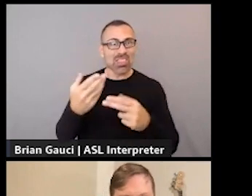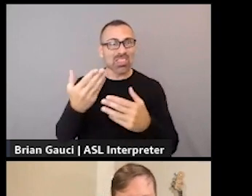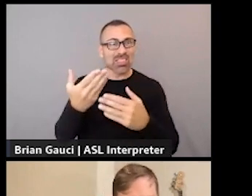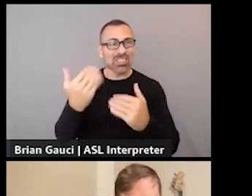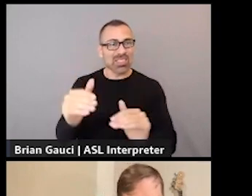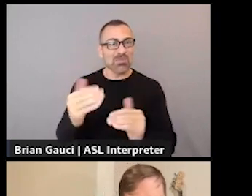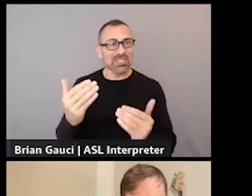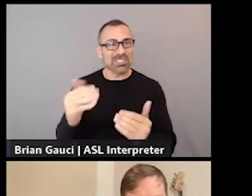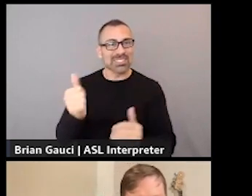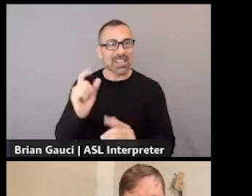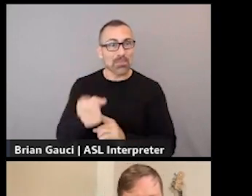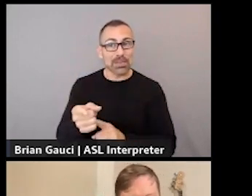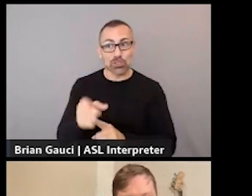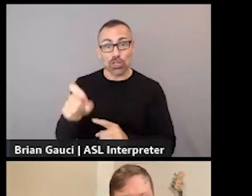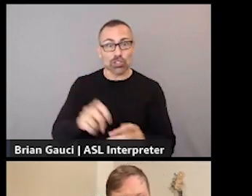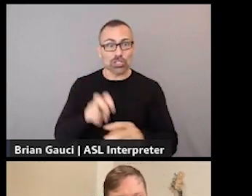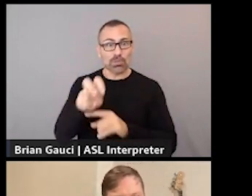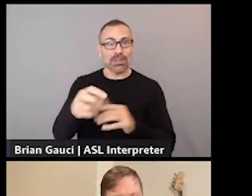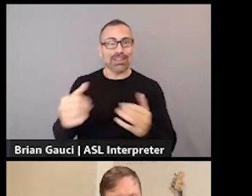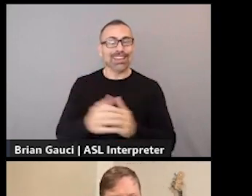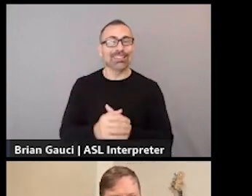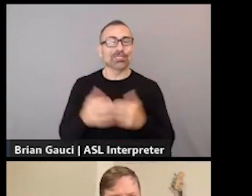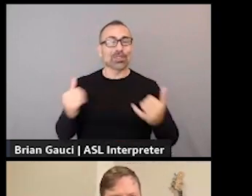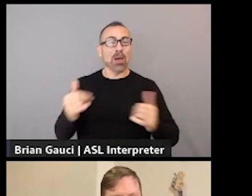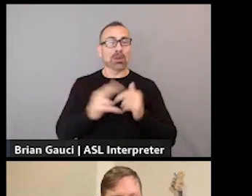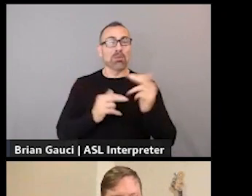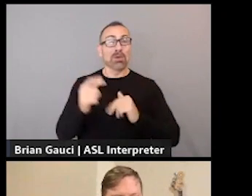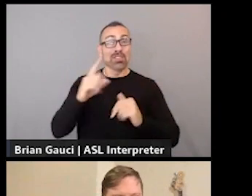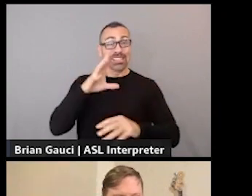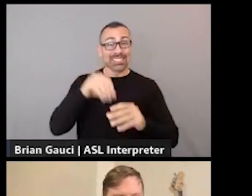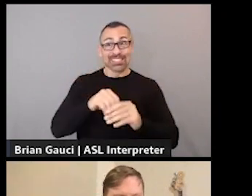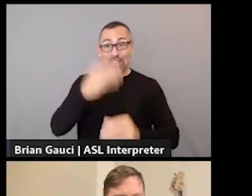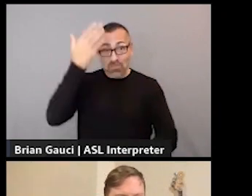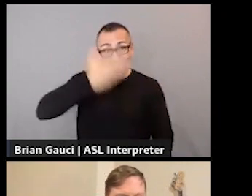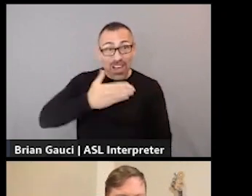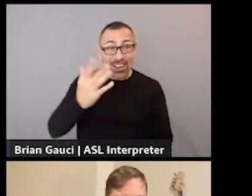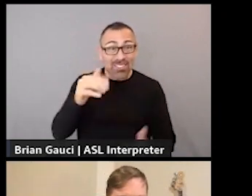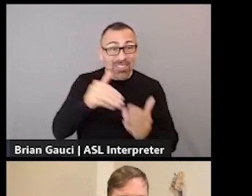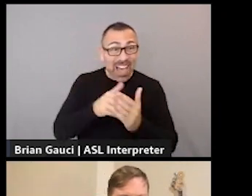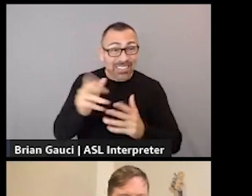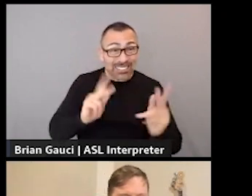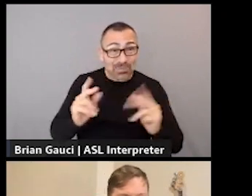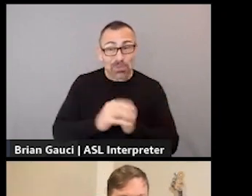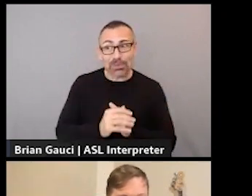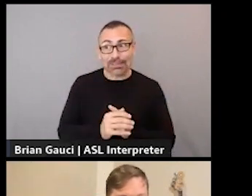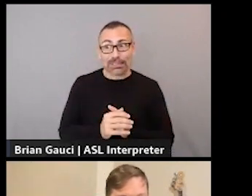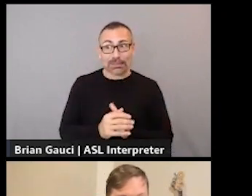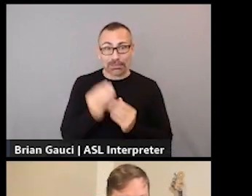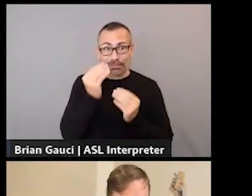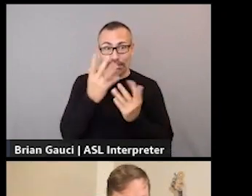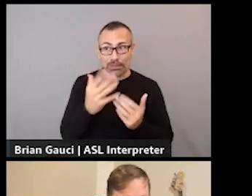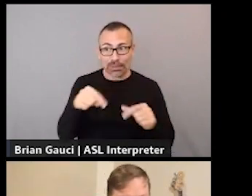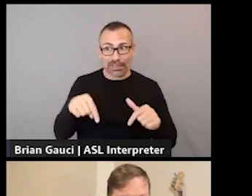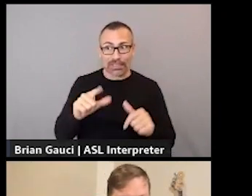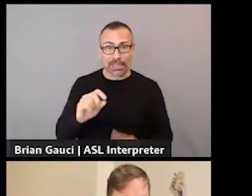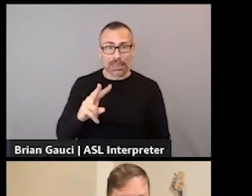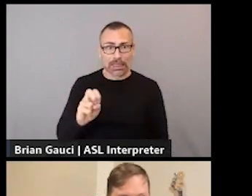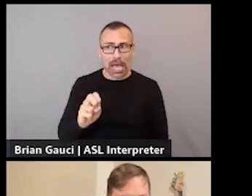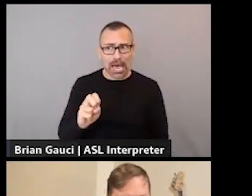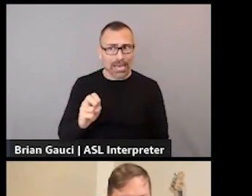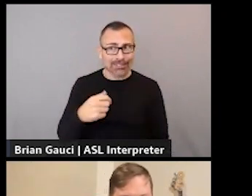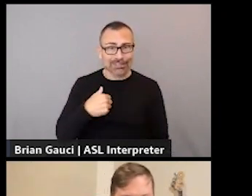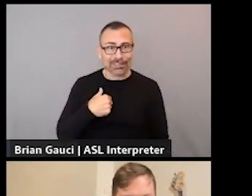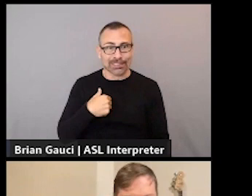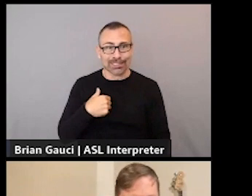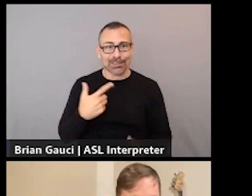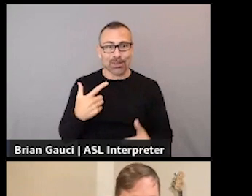with you, in front of thousands of people. So this is live. I just want to remind people that this is live. I am moving, so bear with me